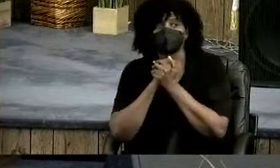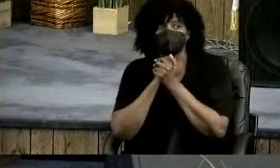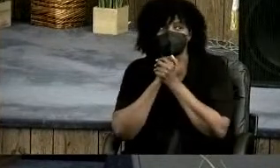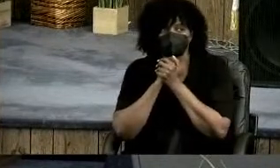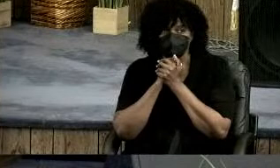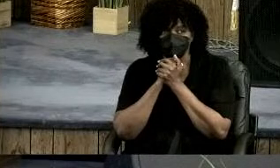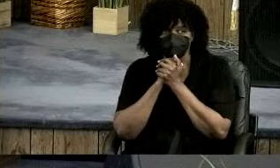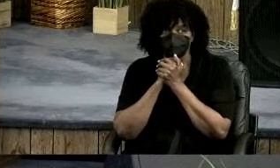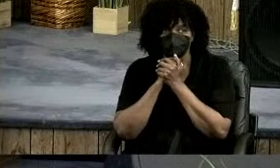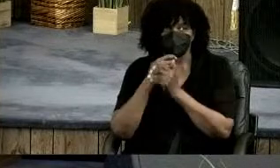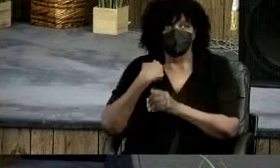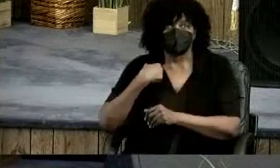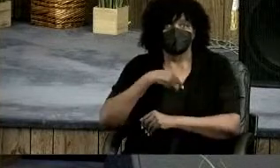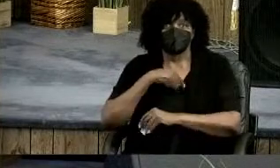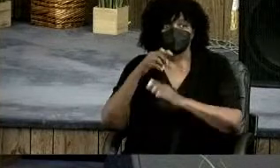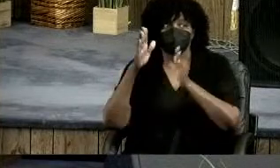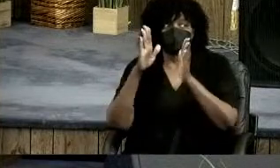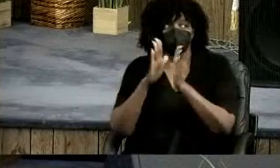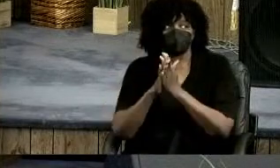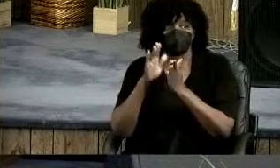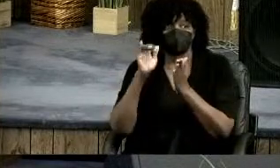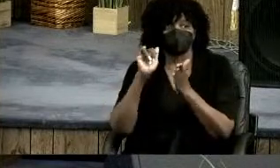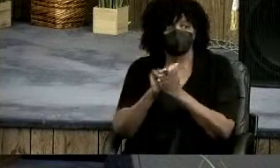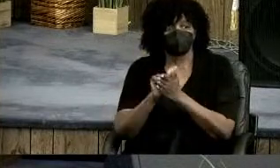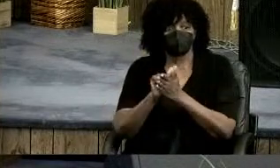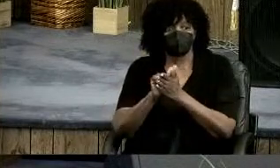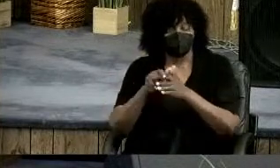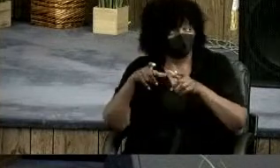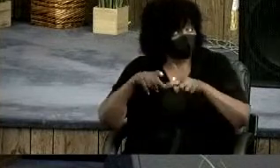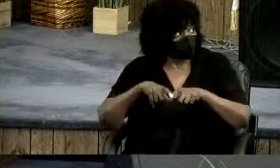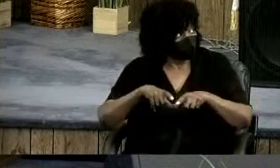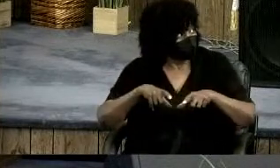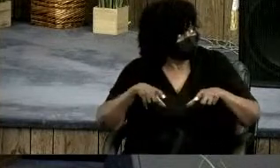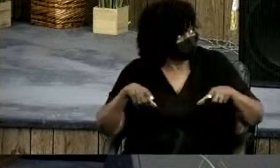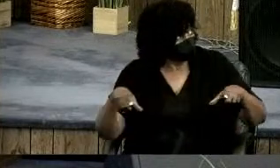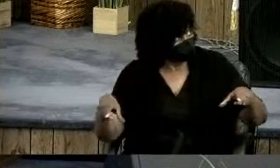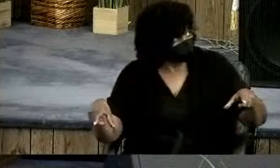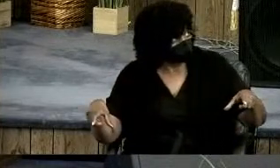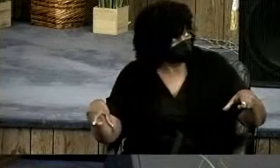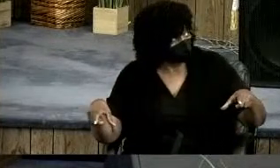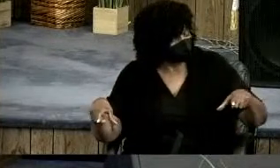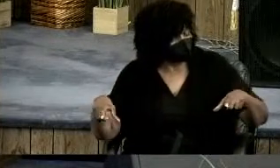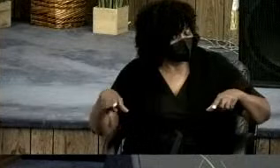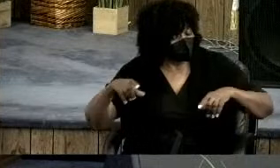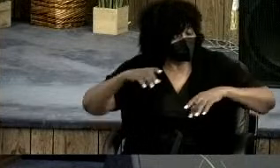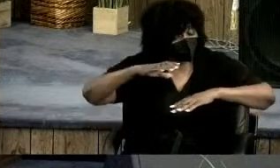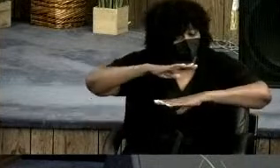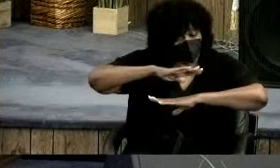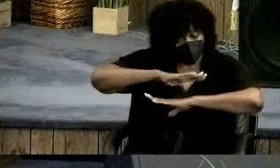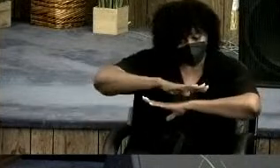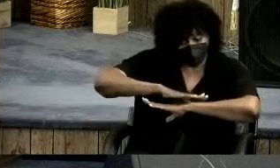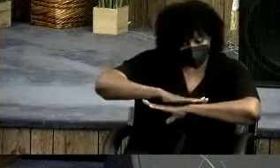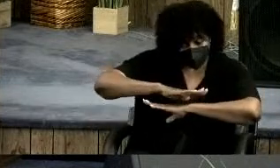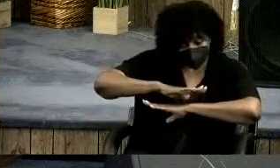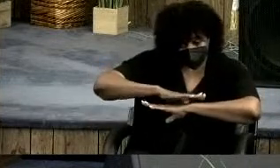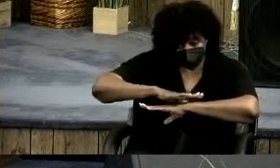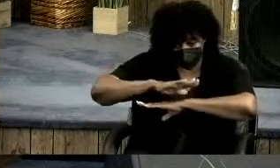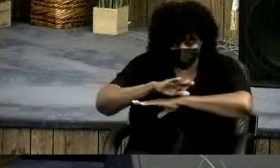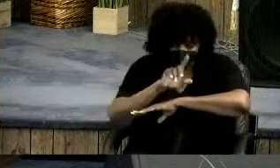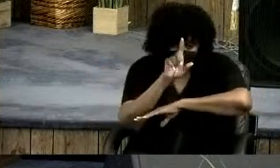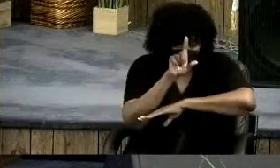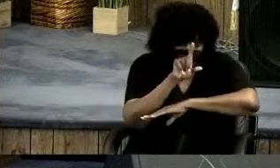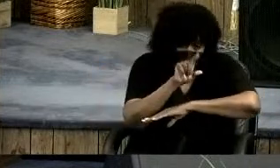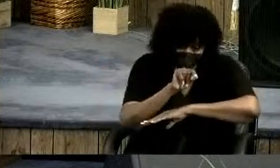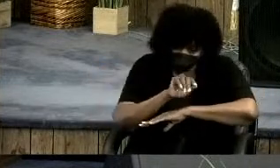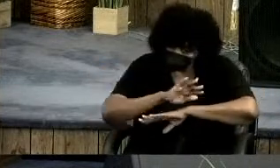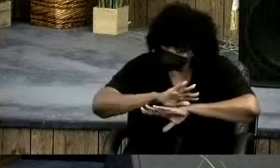we just ask that you see the communion table down here. I know it's like a magnet. You're like one of those bug zappers. You just got to go.